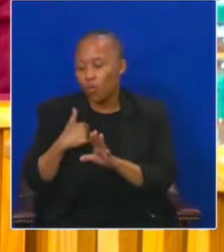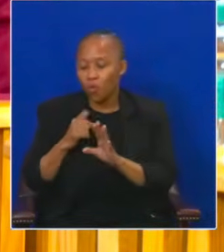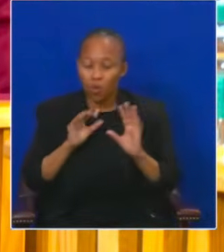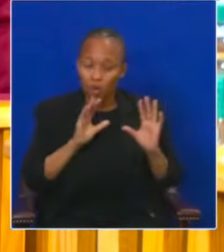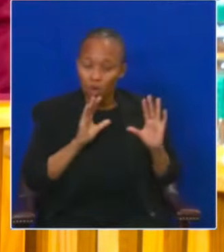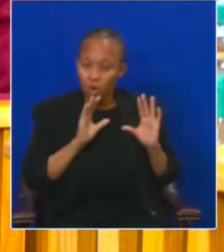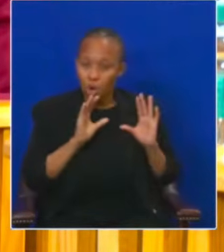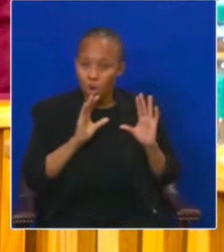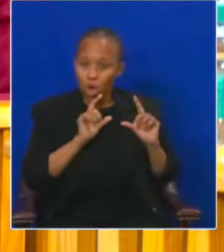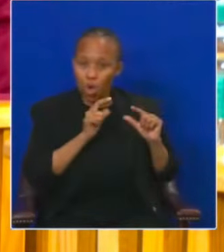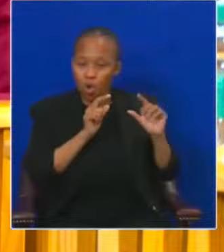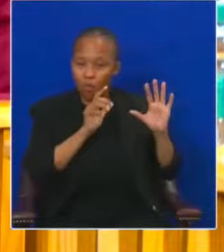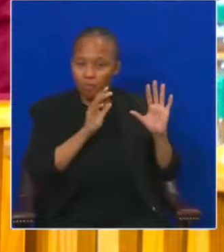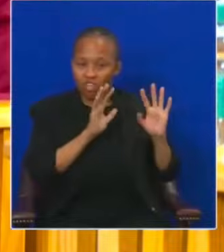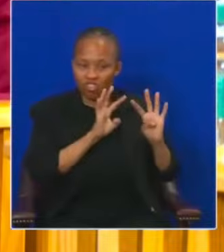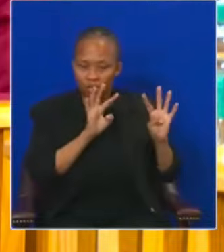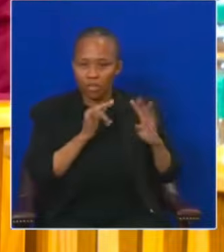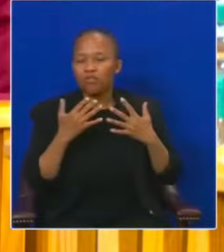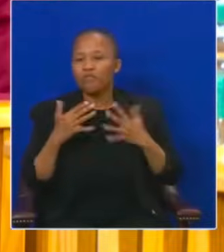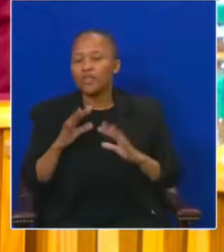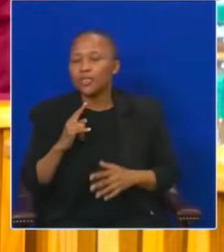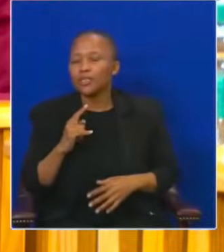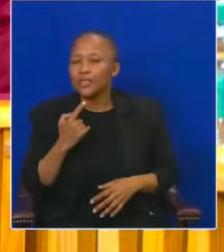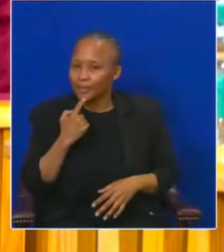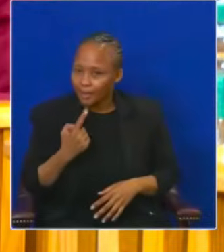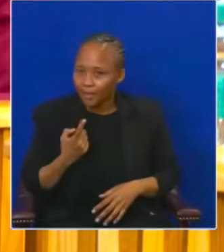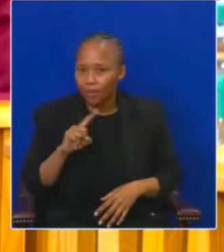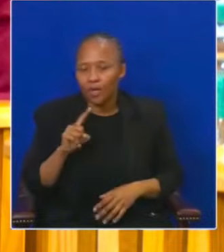operations scheduled for the 6th of December